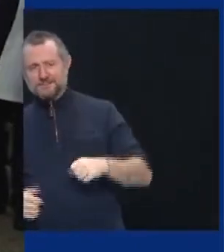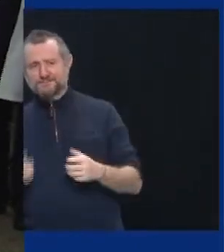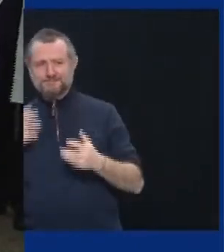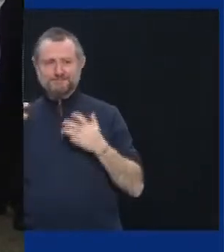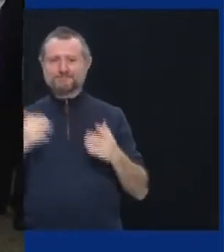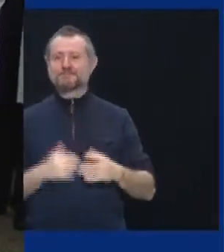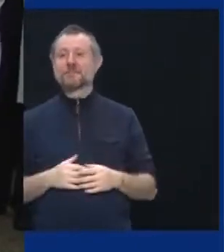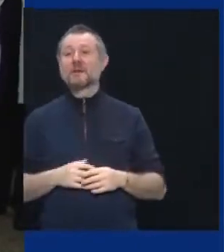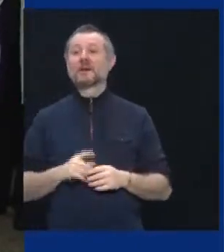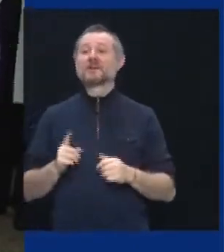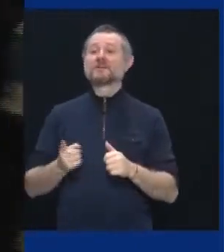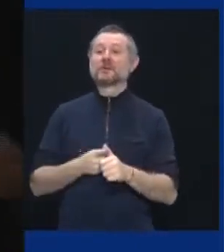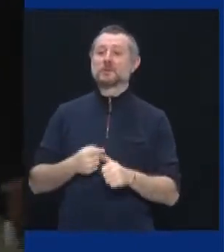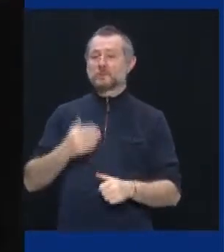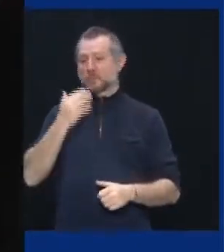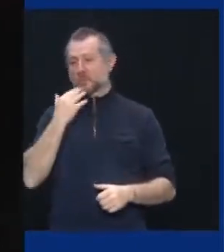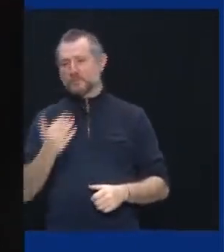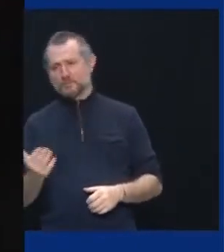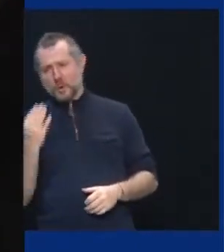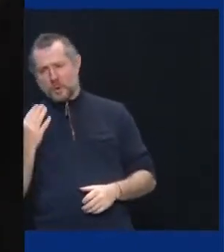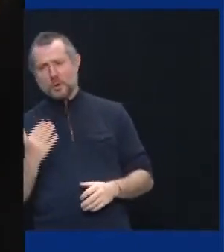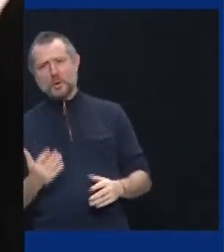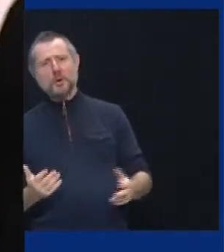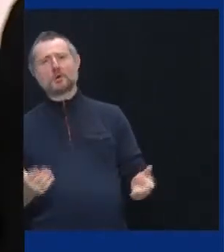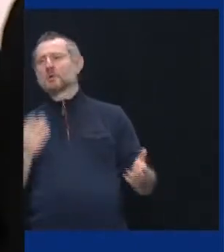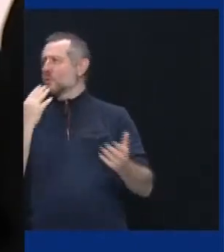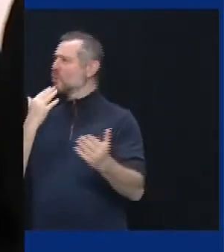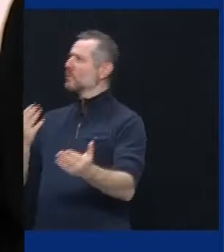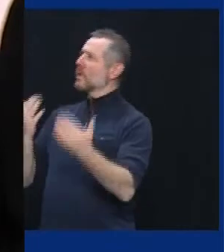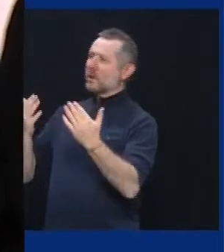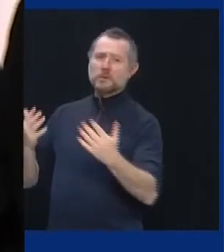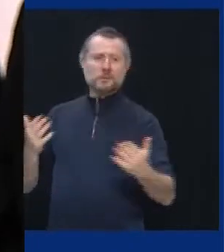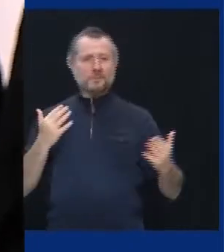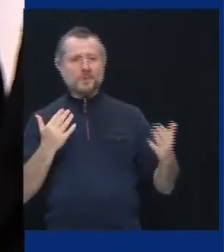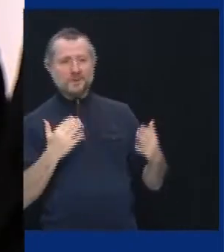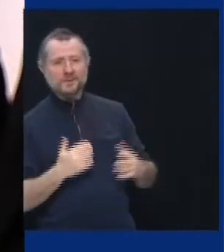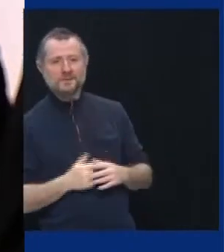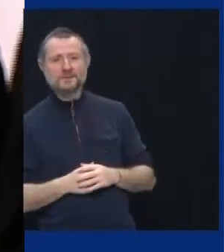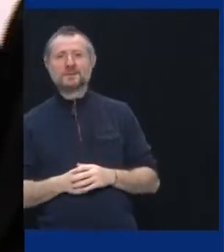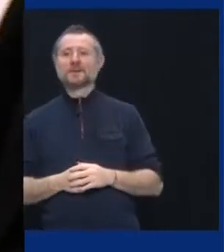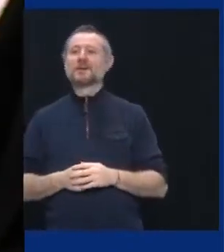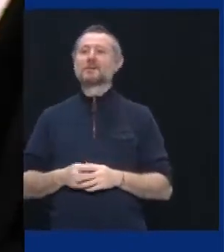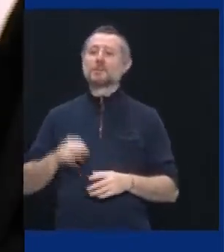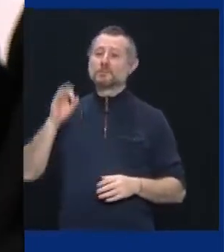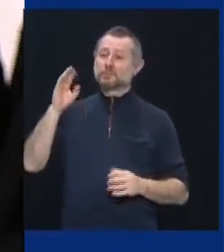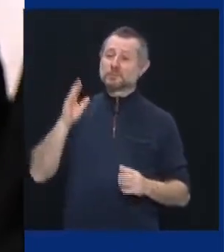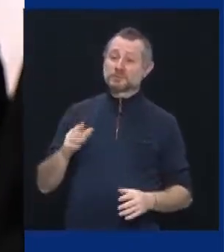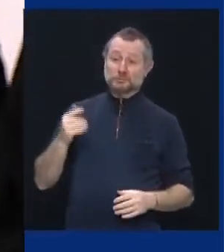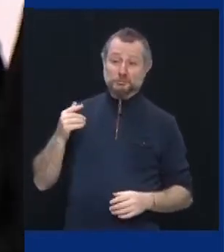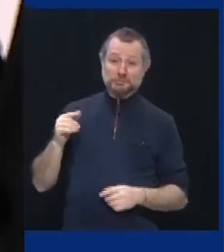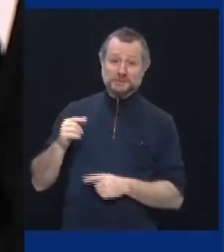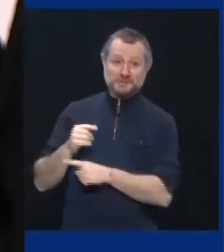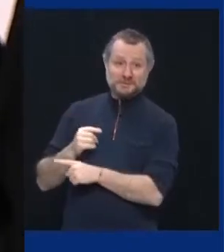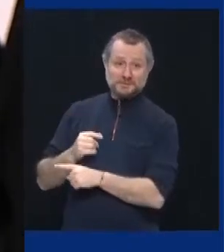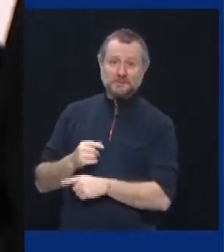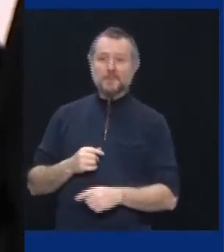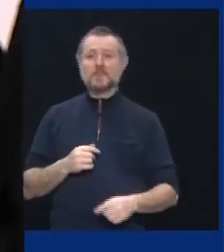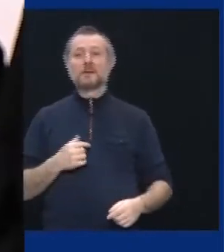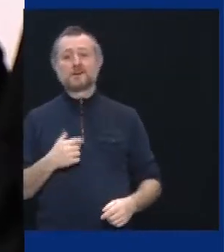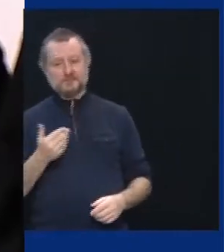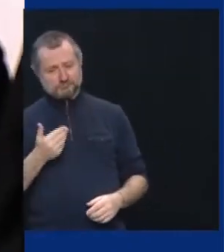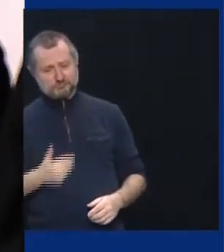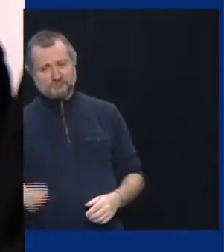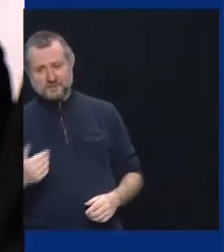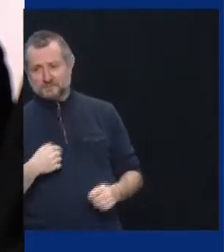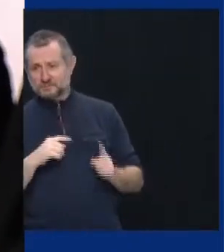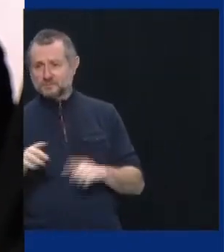First of all, good morning. Good morning. To Pastor Green, thank you for having us in your home